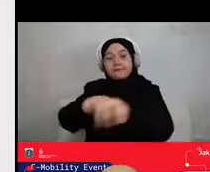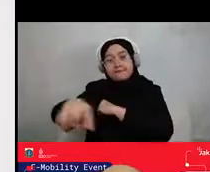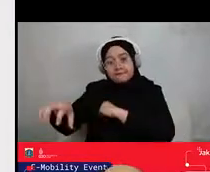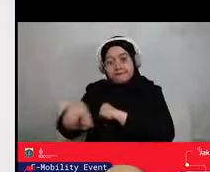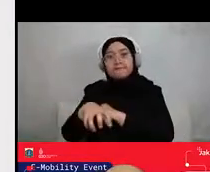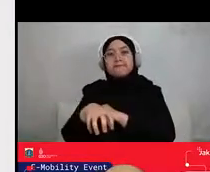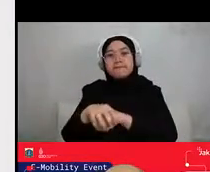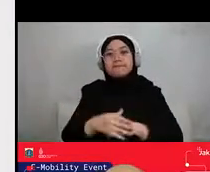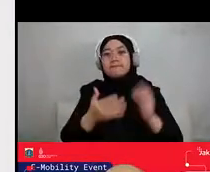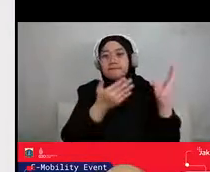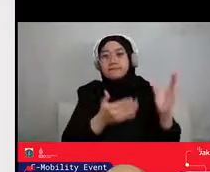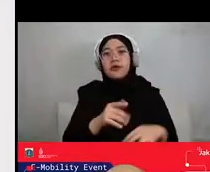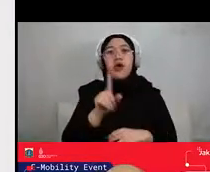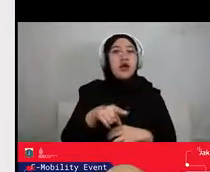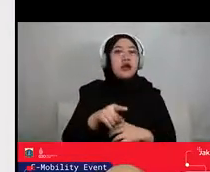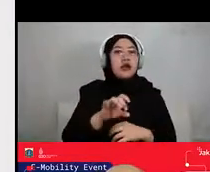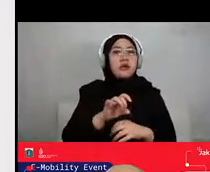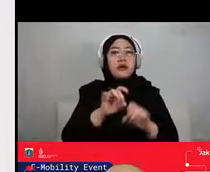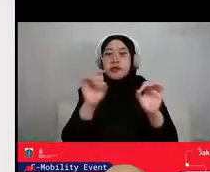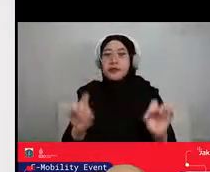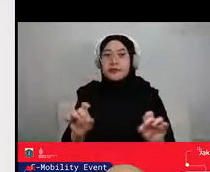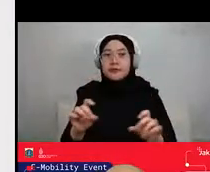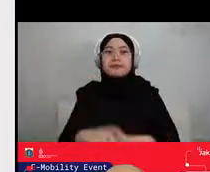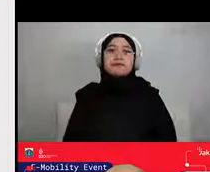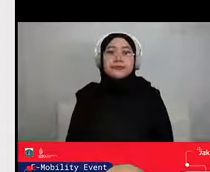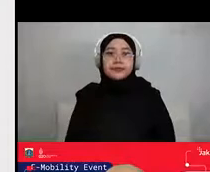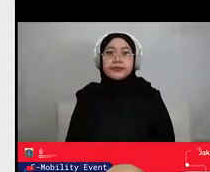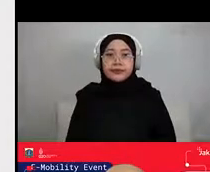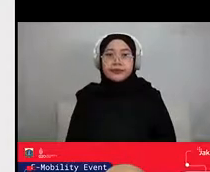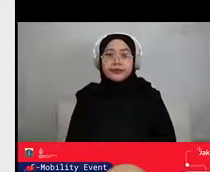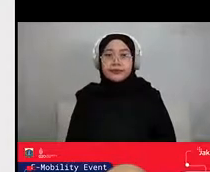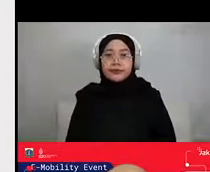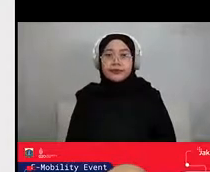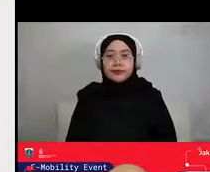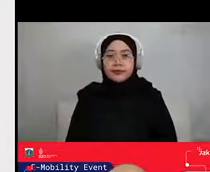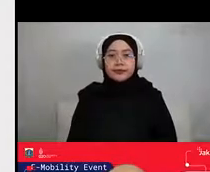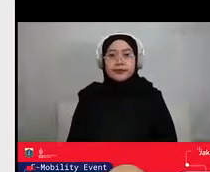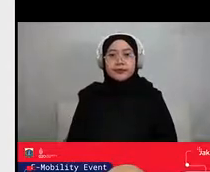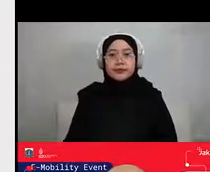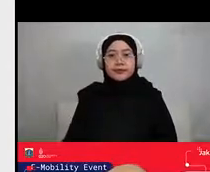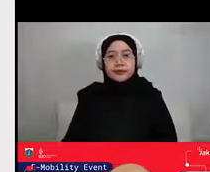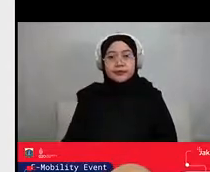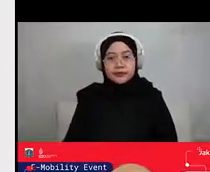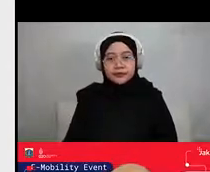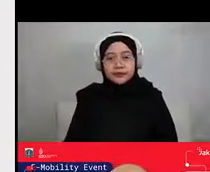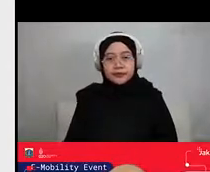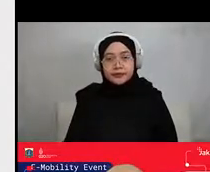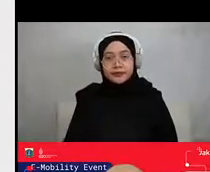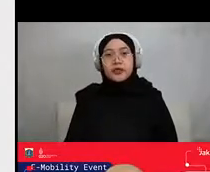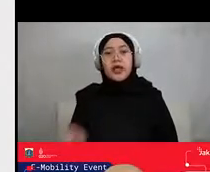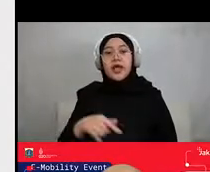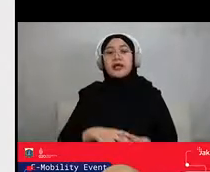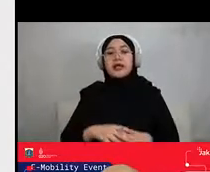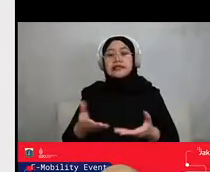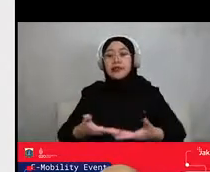shift to electric buses. We have primarily the climate change as well as the availability of